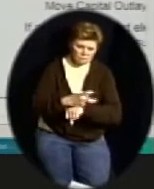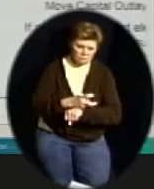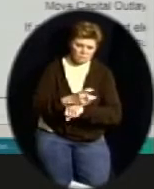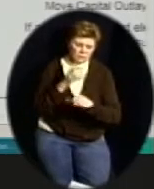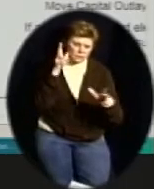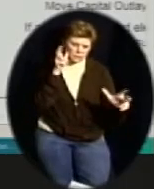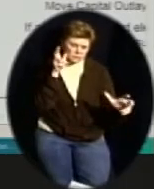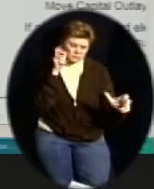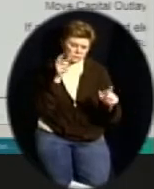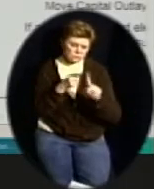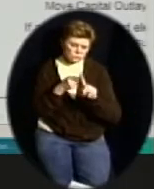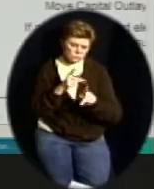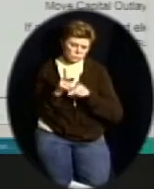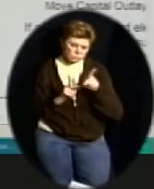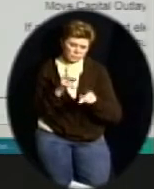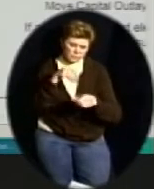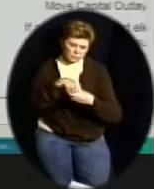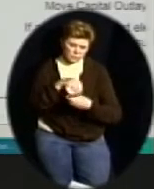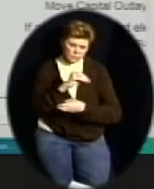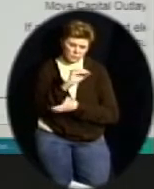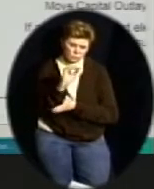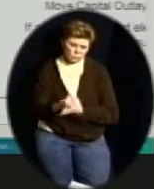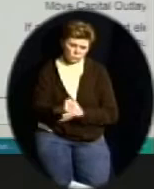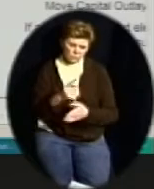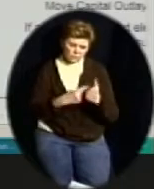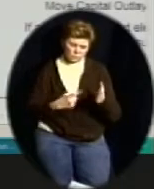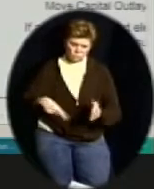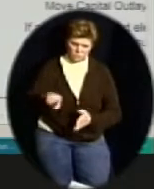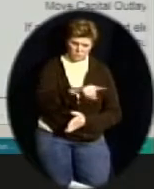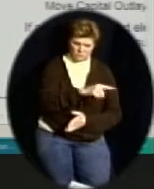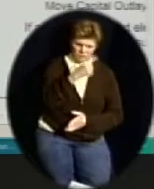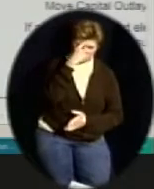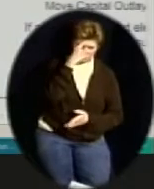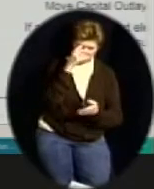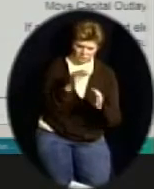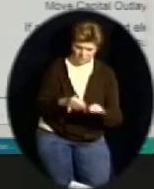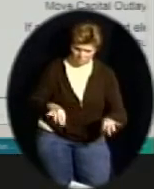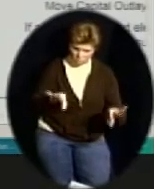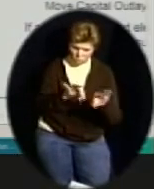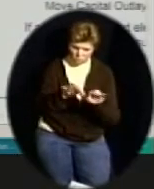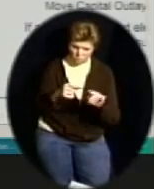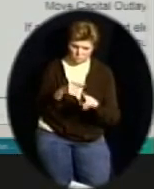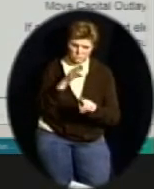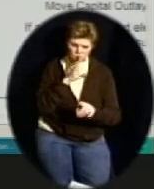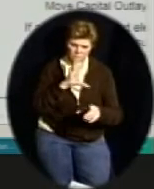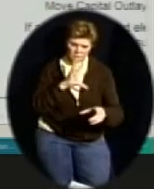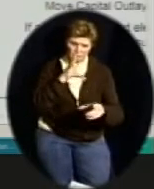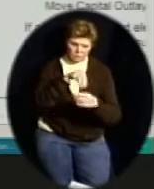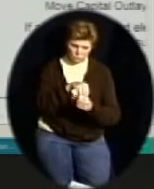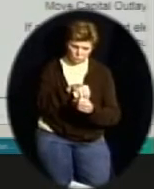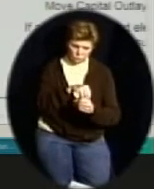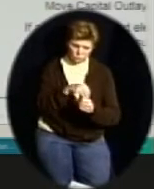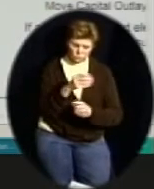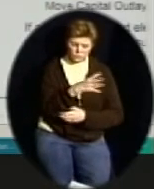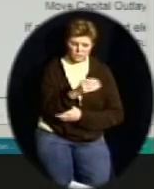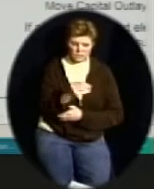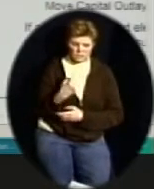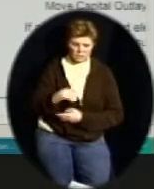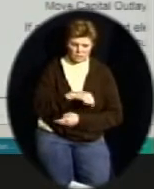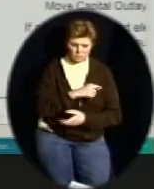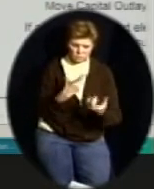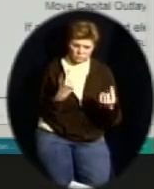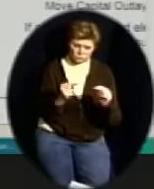as what we felt was important to them to include in this budget. And we've tried very much to include all of